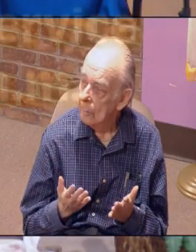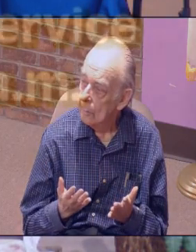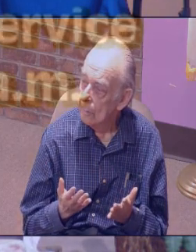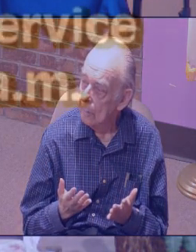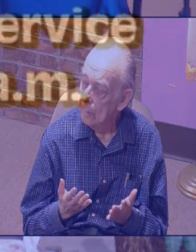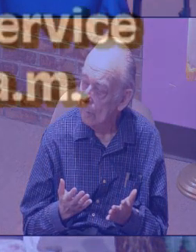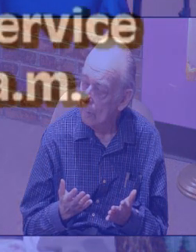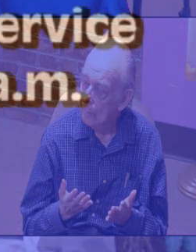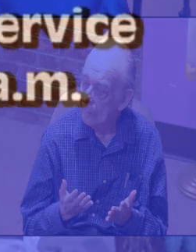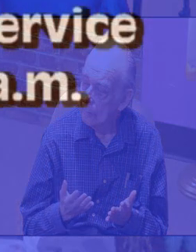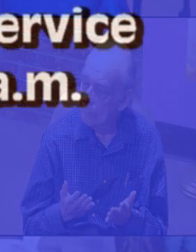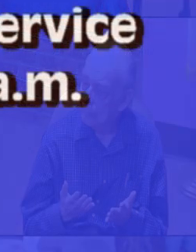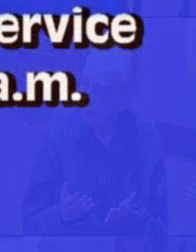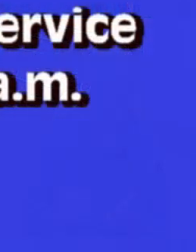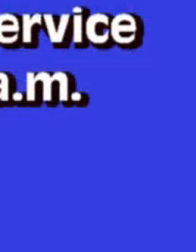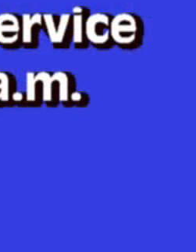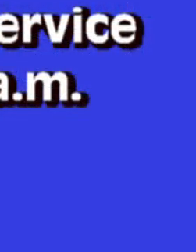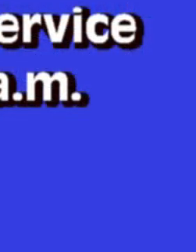so